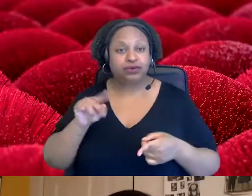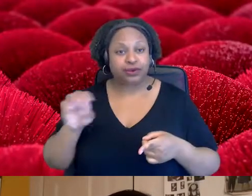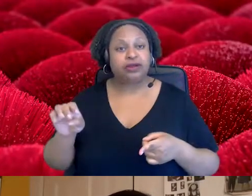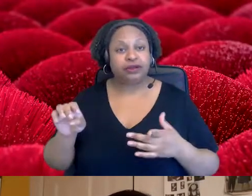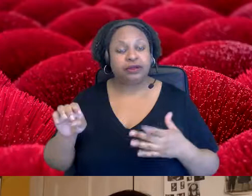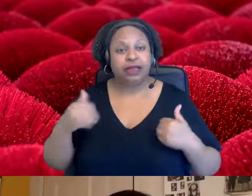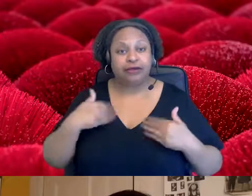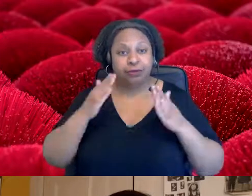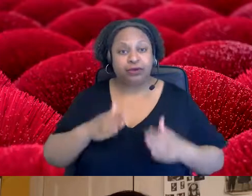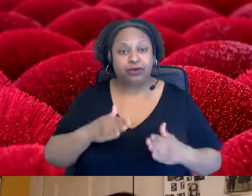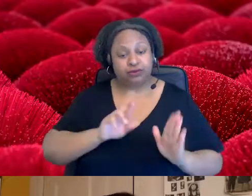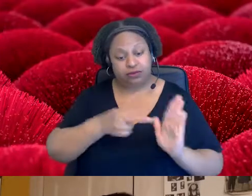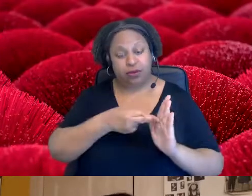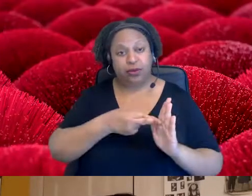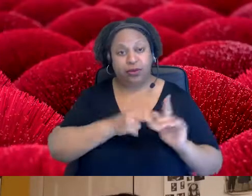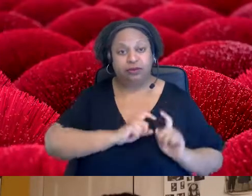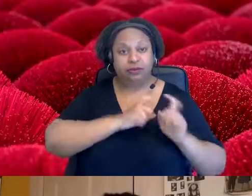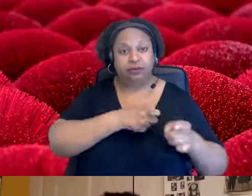runner who, you know,